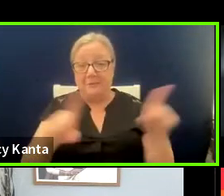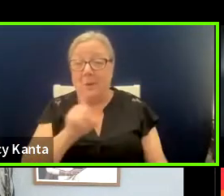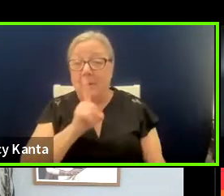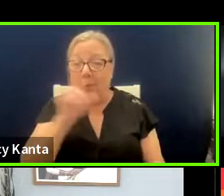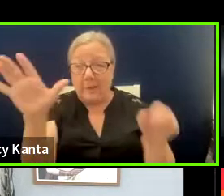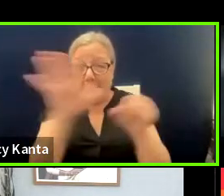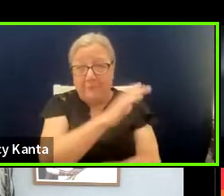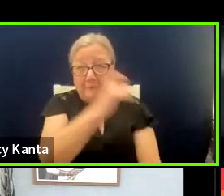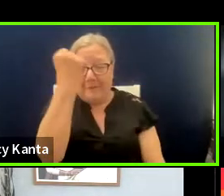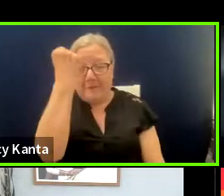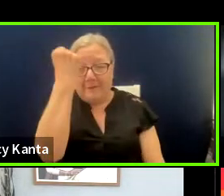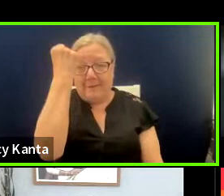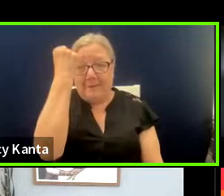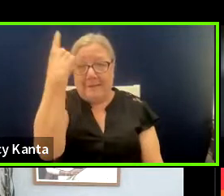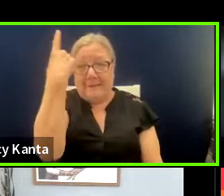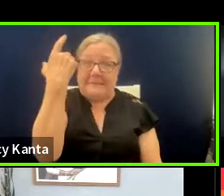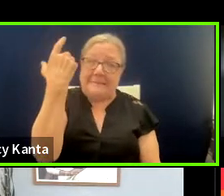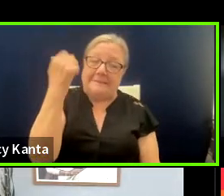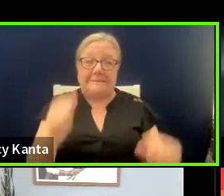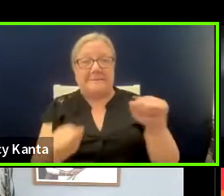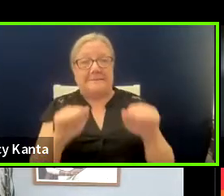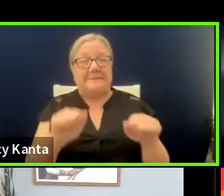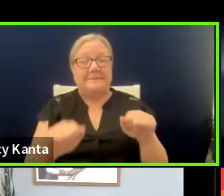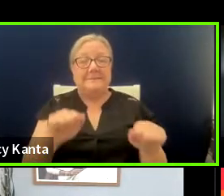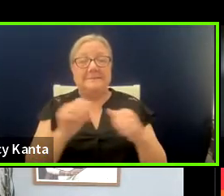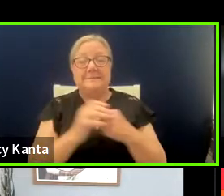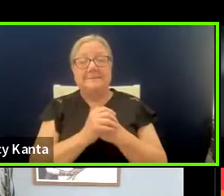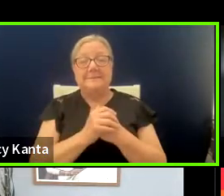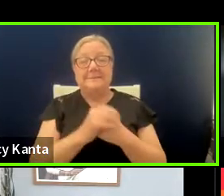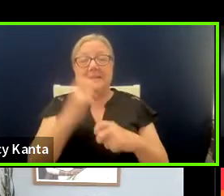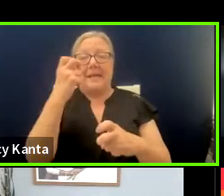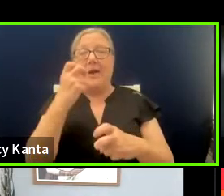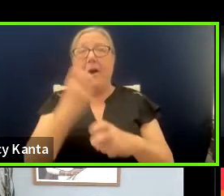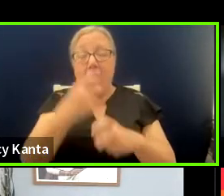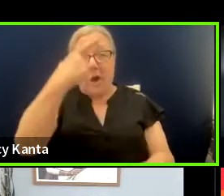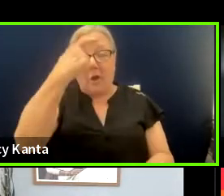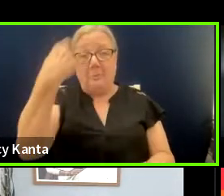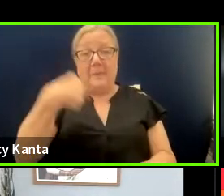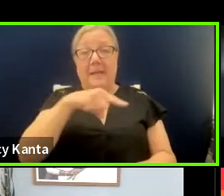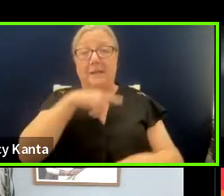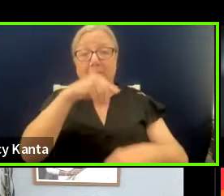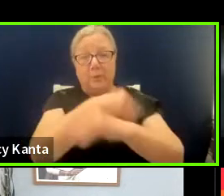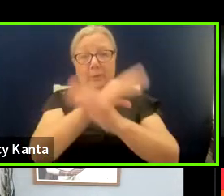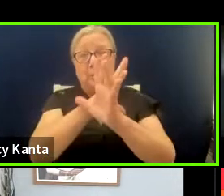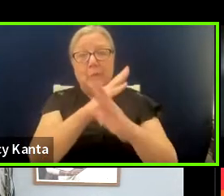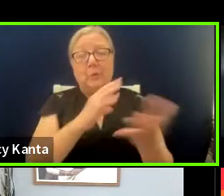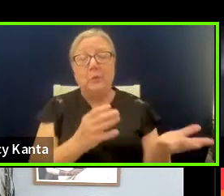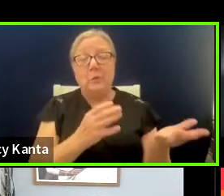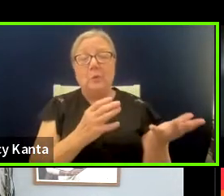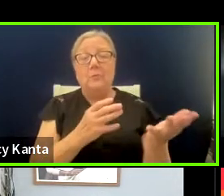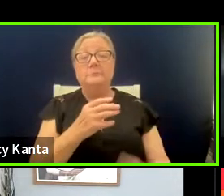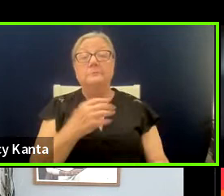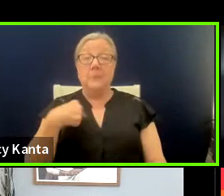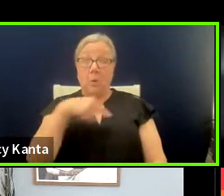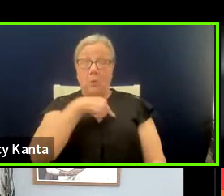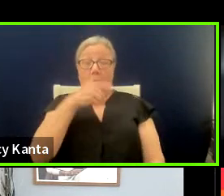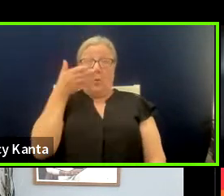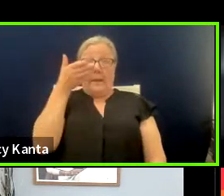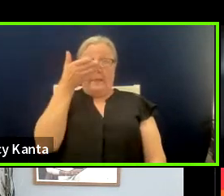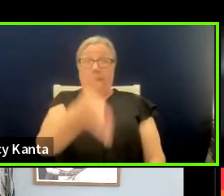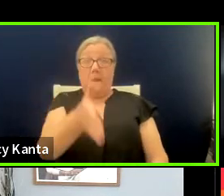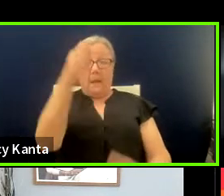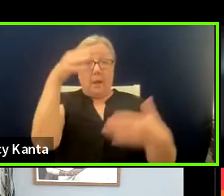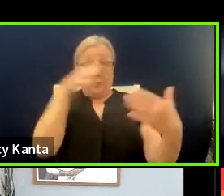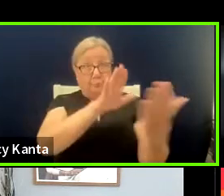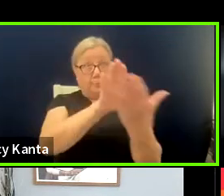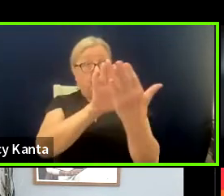wondering, and it's so hard because we're on Zoom. If we were in person, then we could walk up